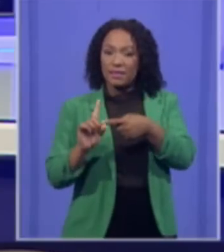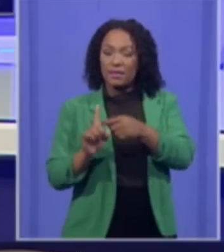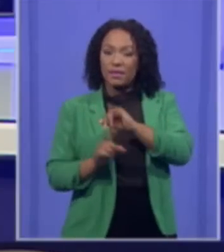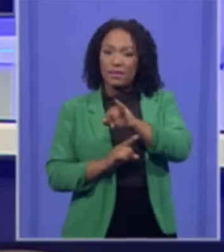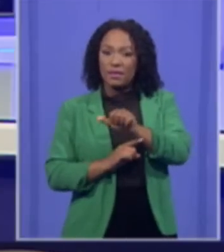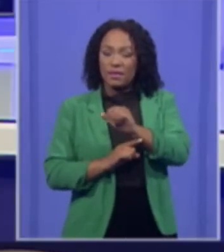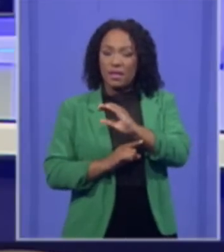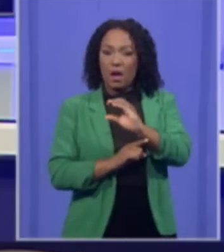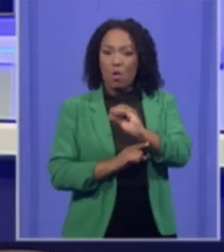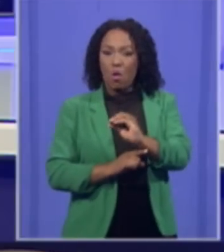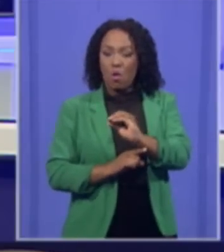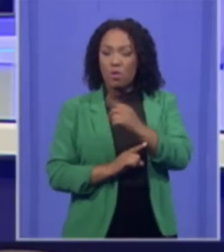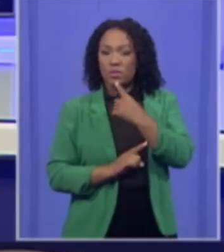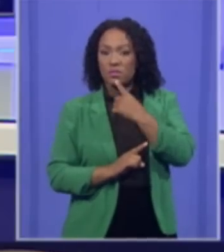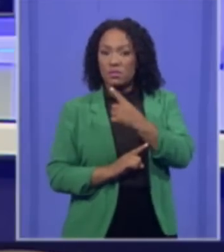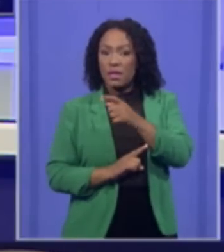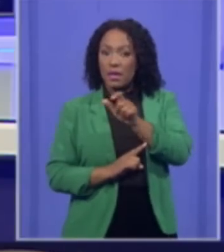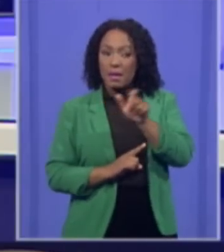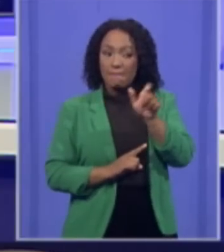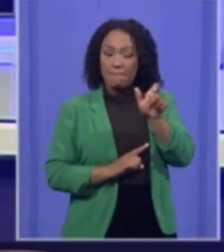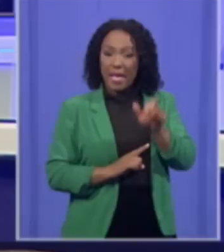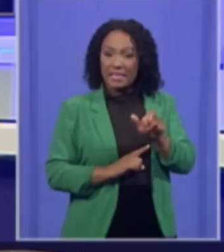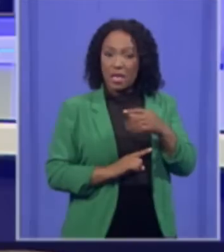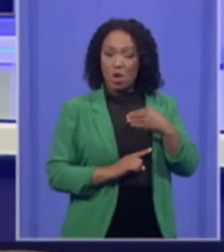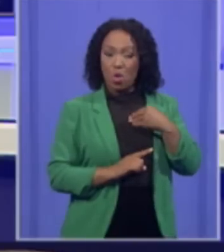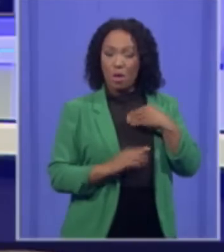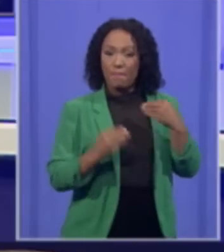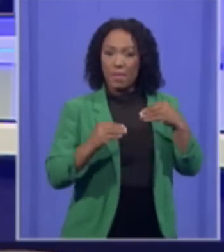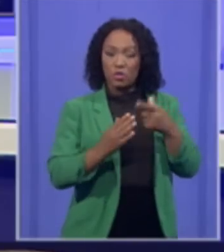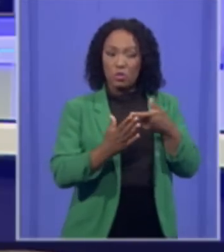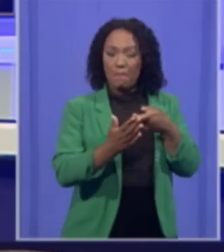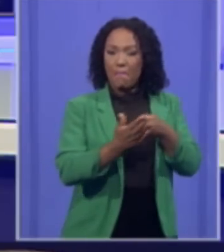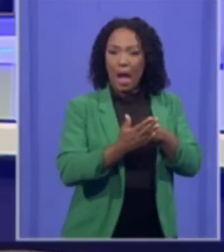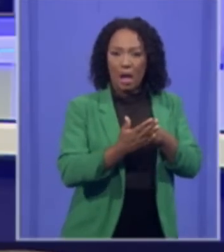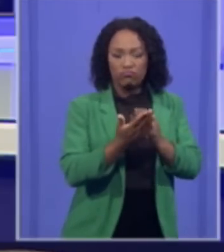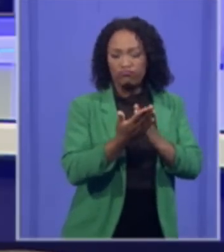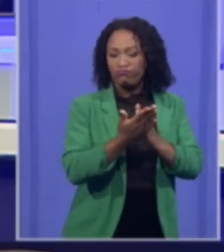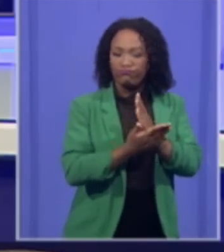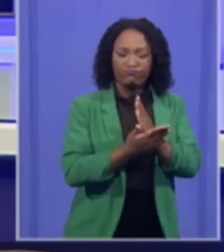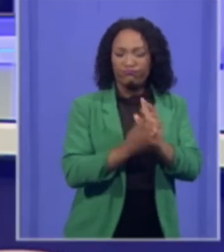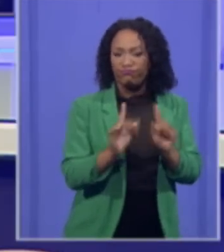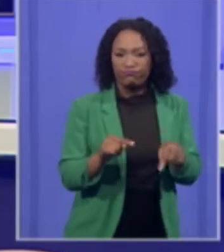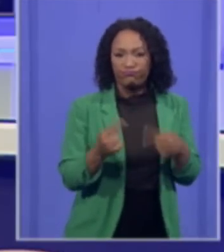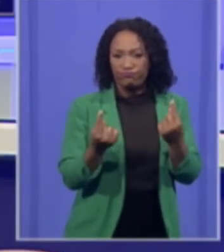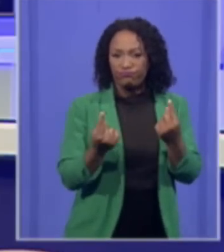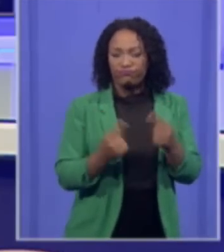gore rakgwebo yeo a se ka ba le maloka a go reka sehlopha seo.